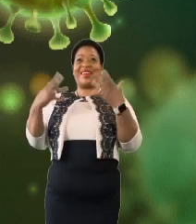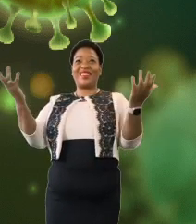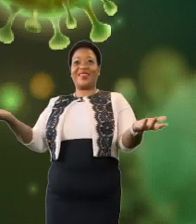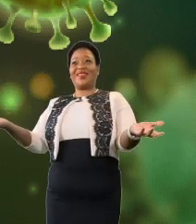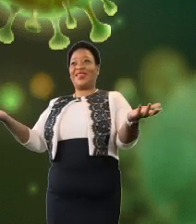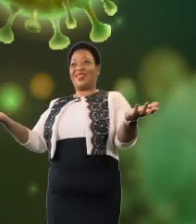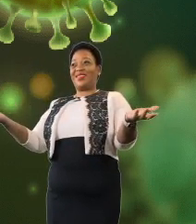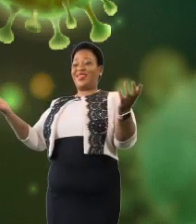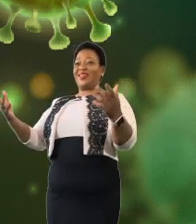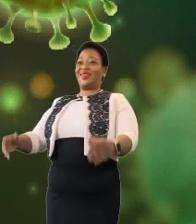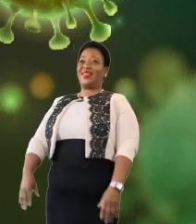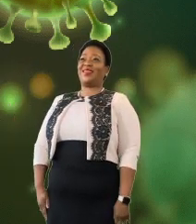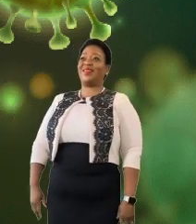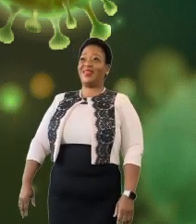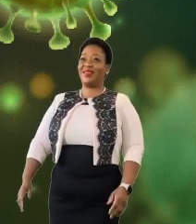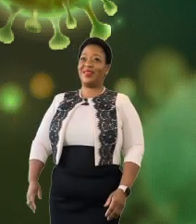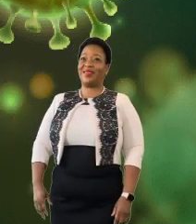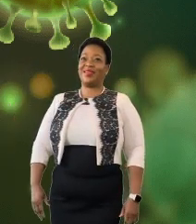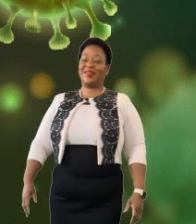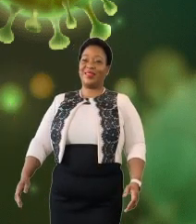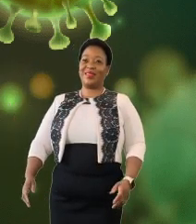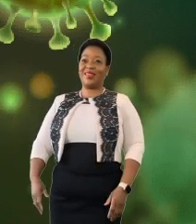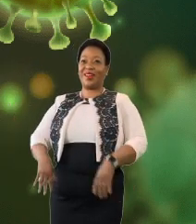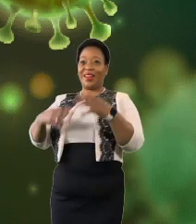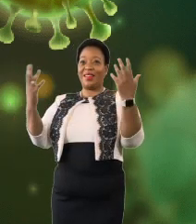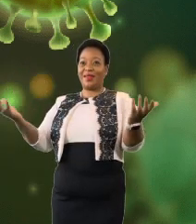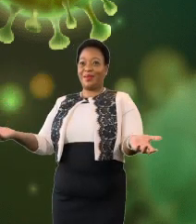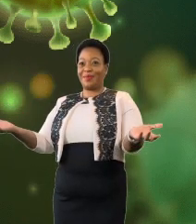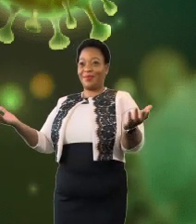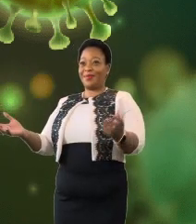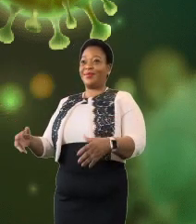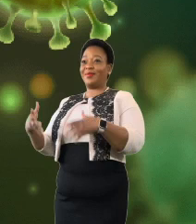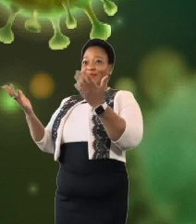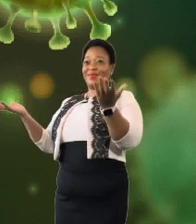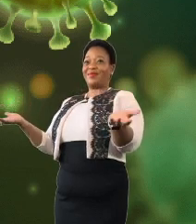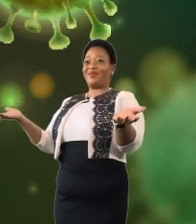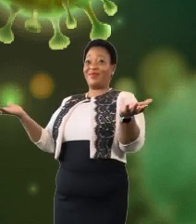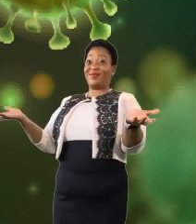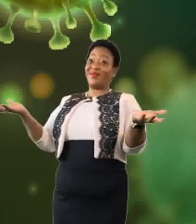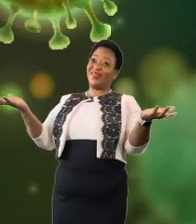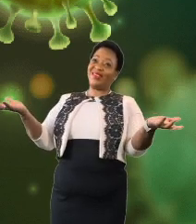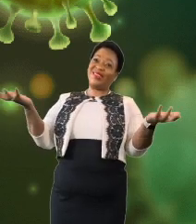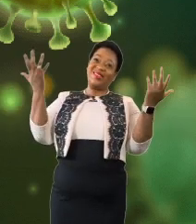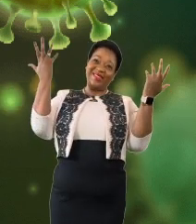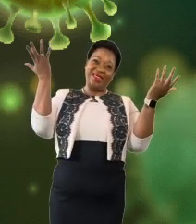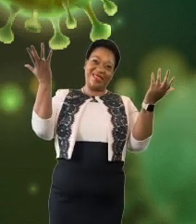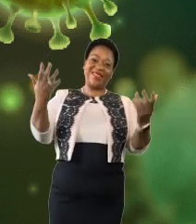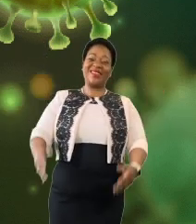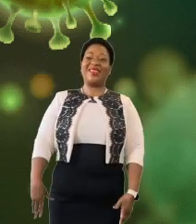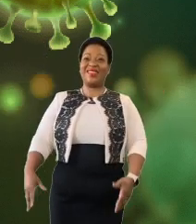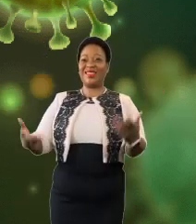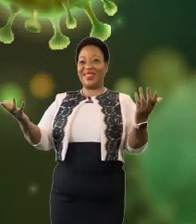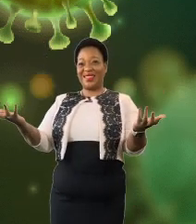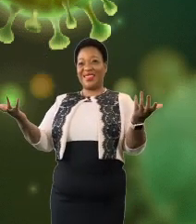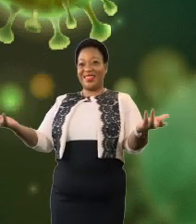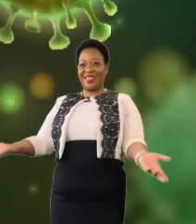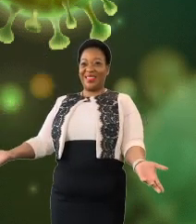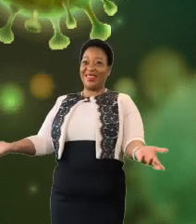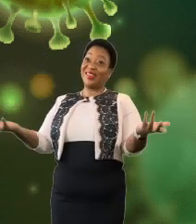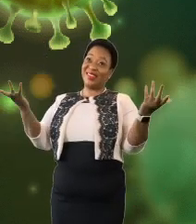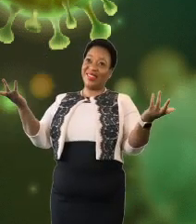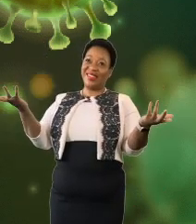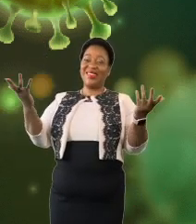And I think with the MEC as our sort of project champion on